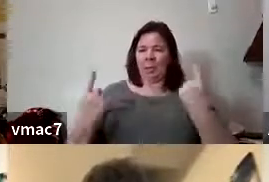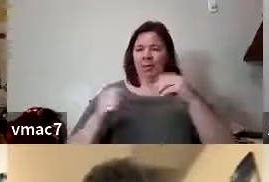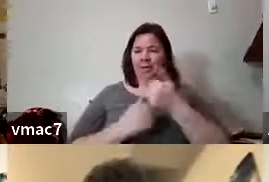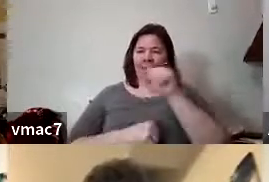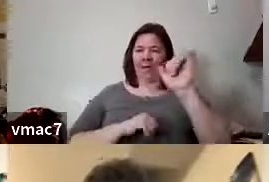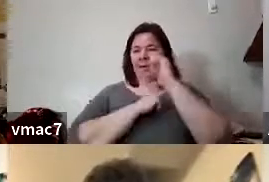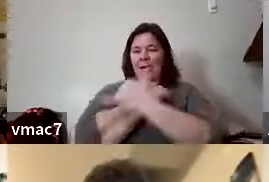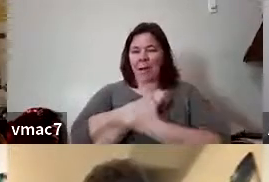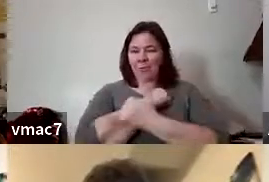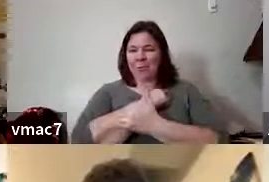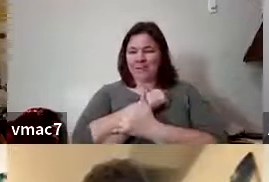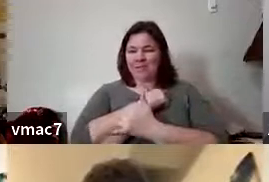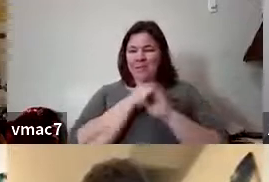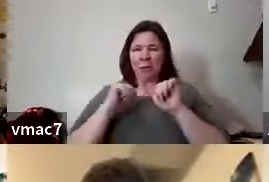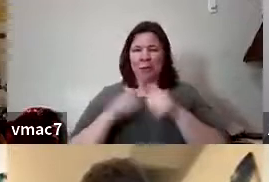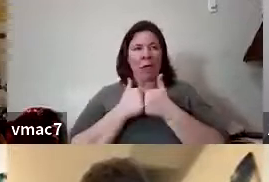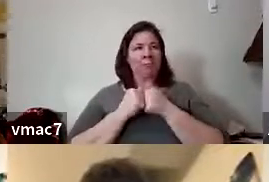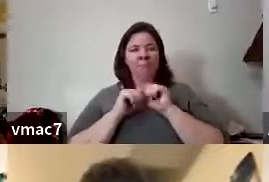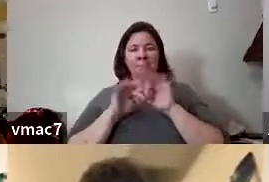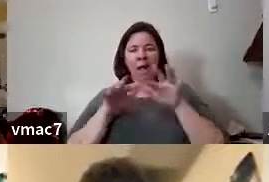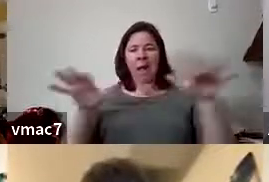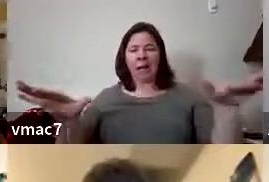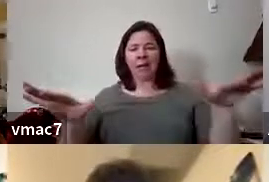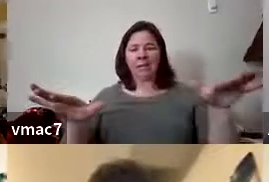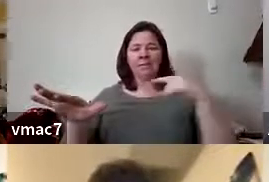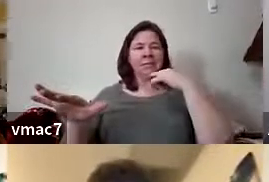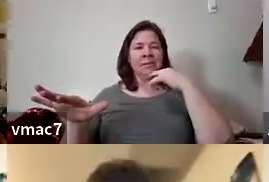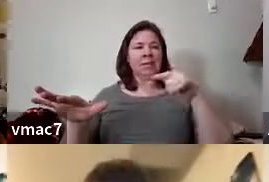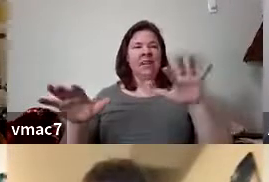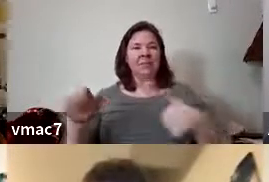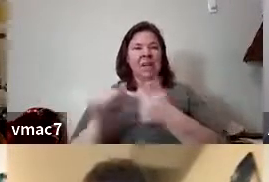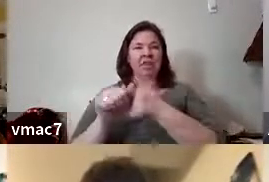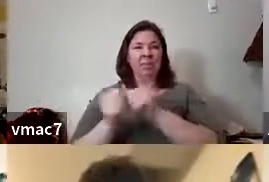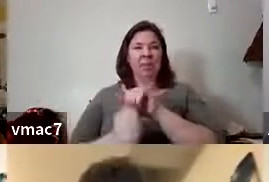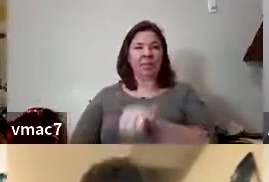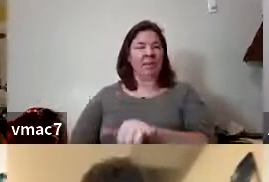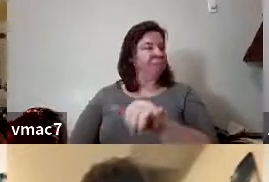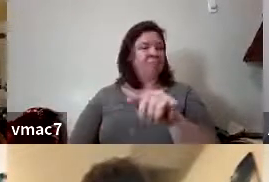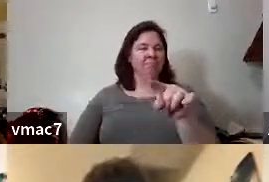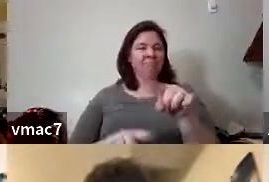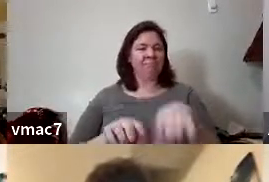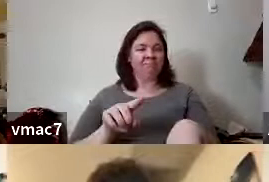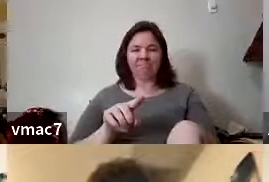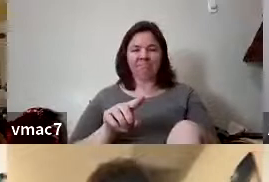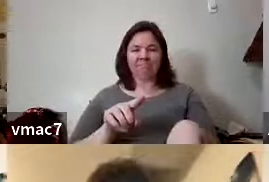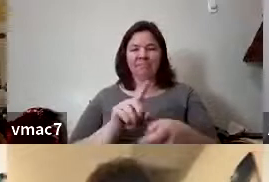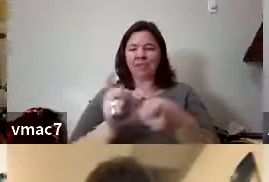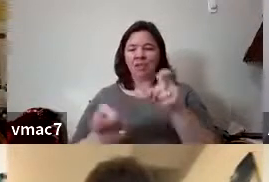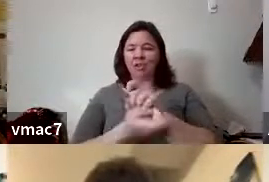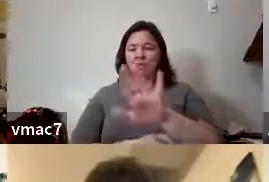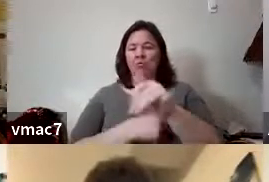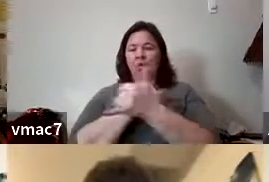Let's, they've put the challenge out there. Don't know if you'll be able to catch up, but you know what? It's going to change your